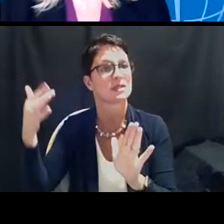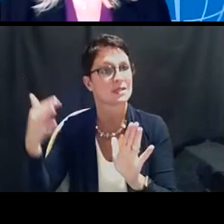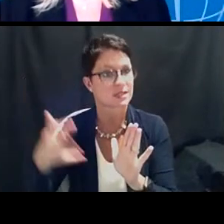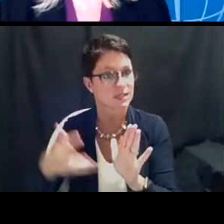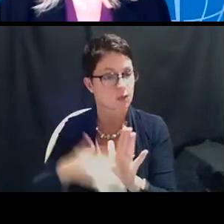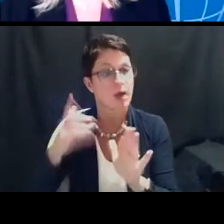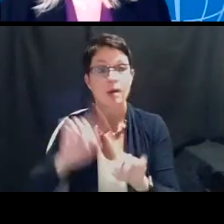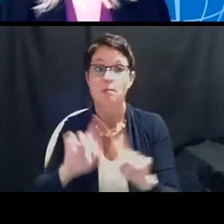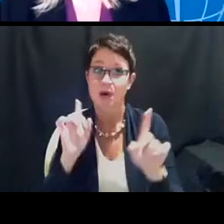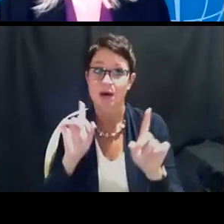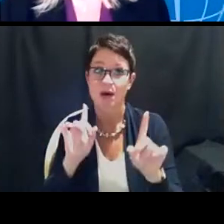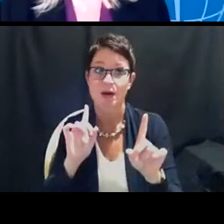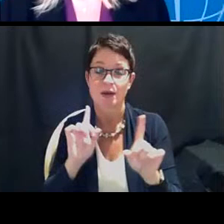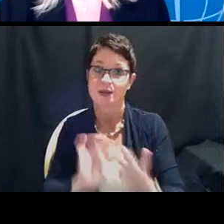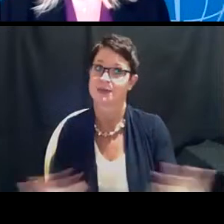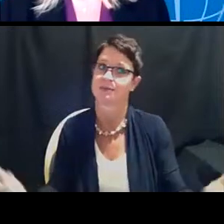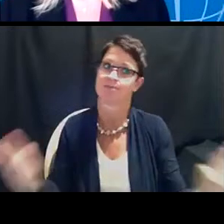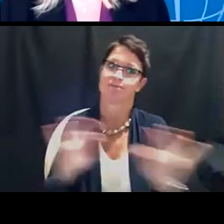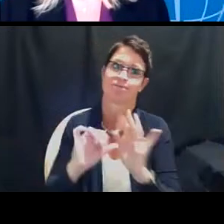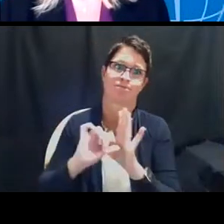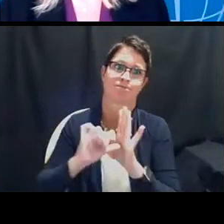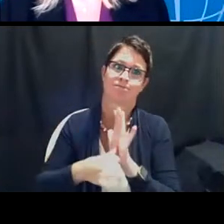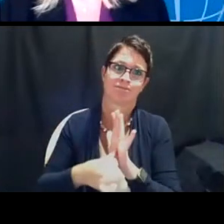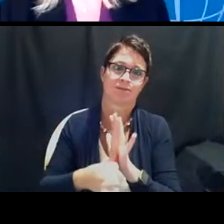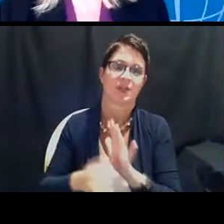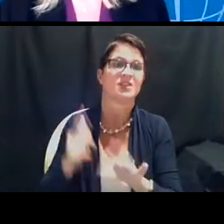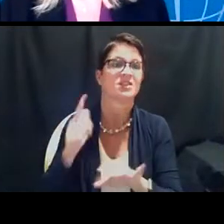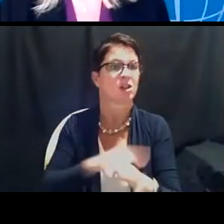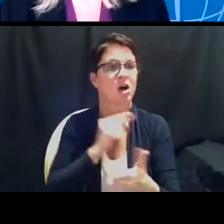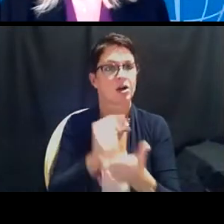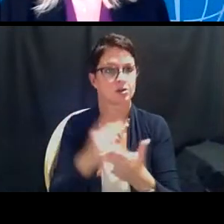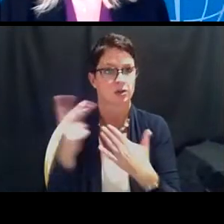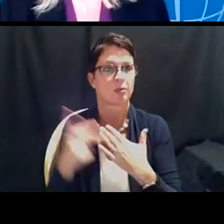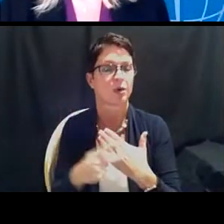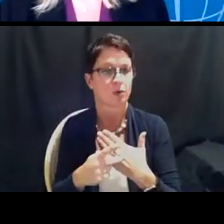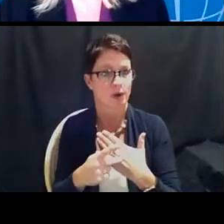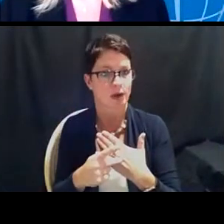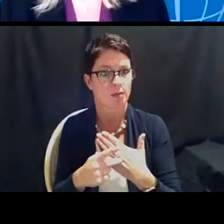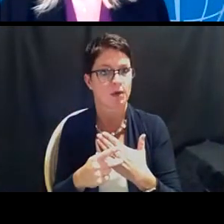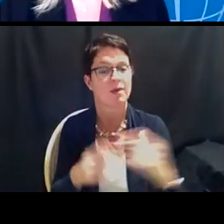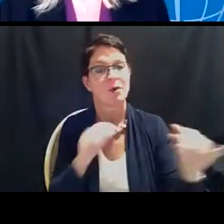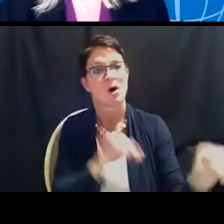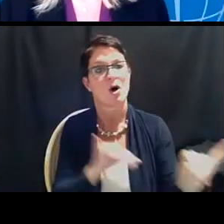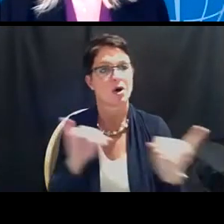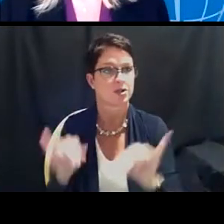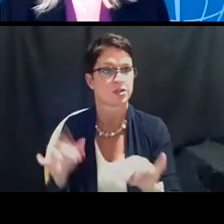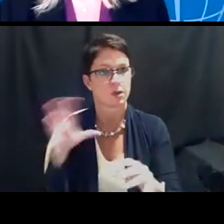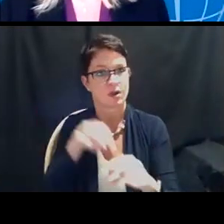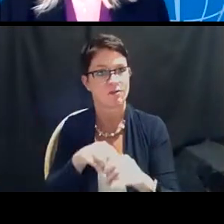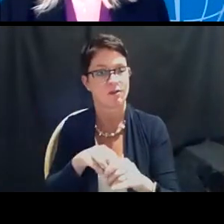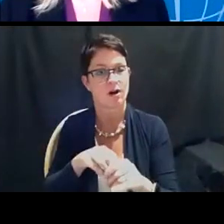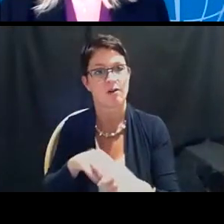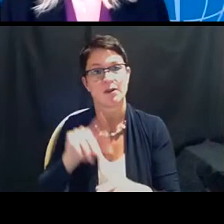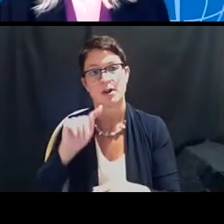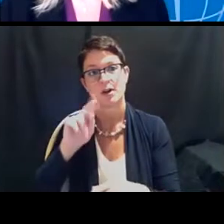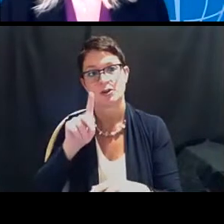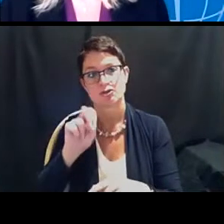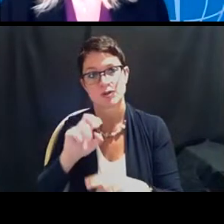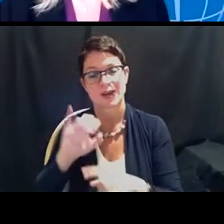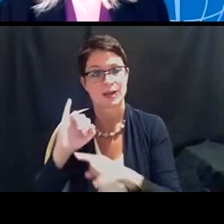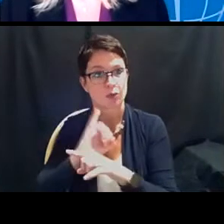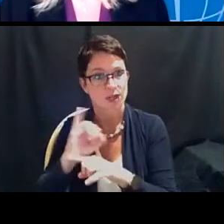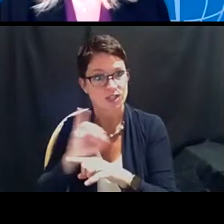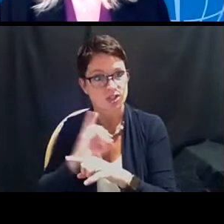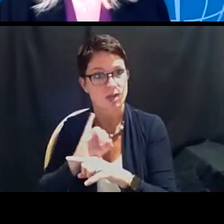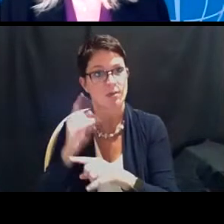it's imperative that this remains a long-term program, which would also involve trade apprenticeship